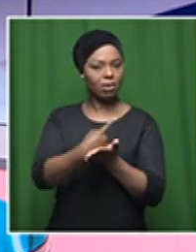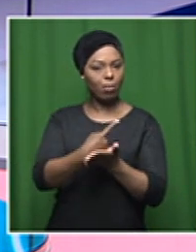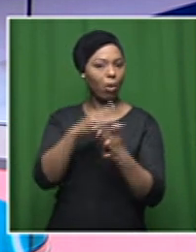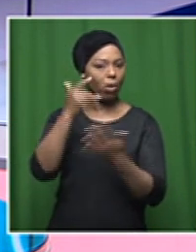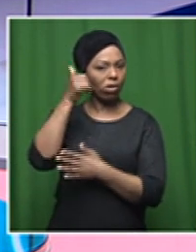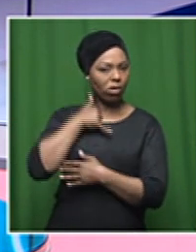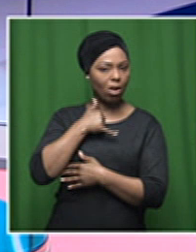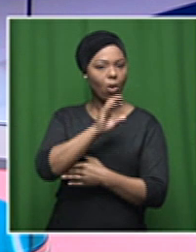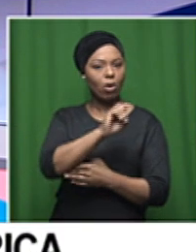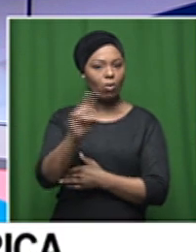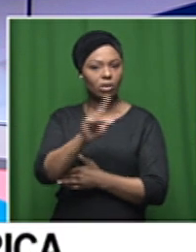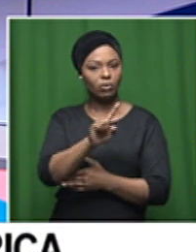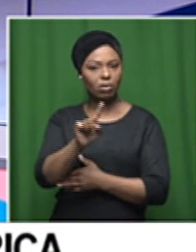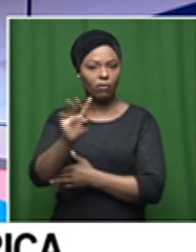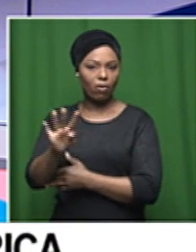The number to call is